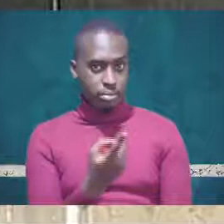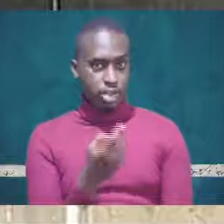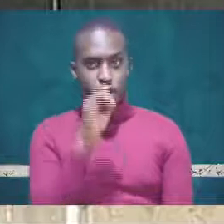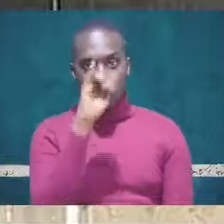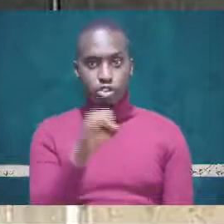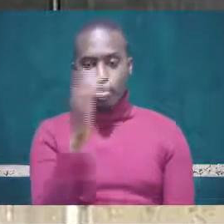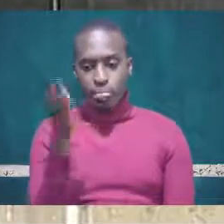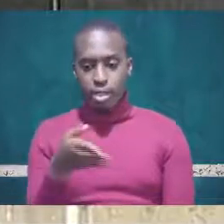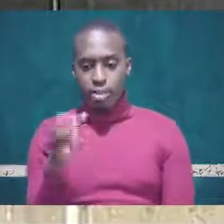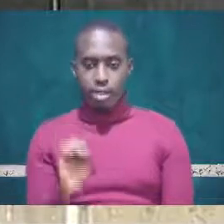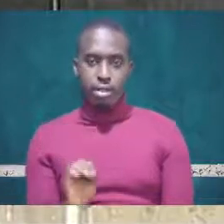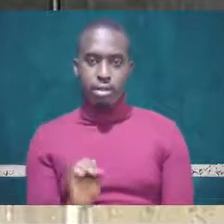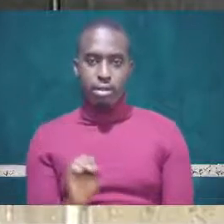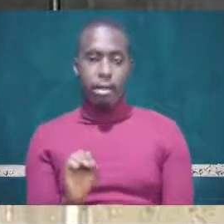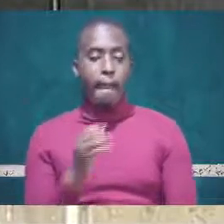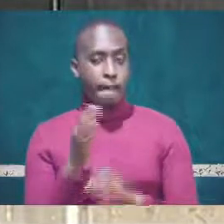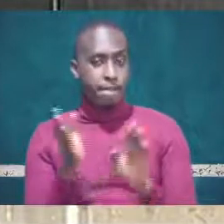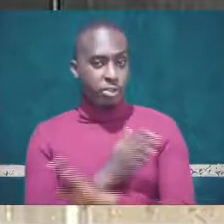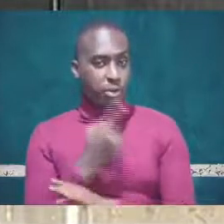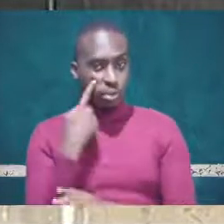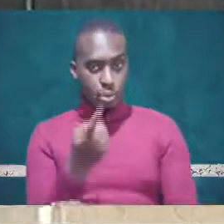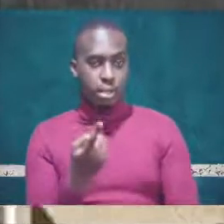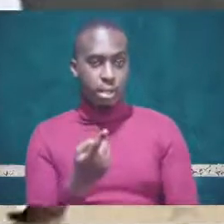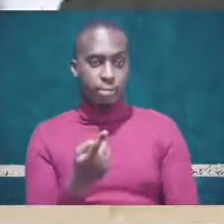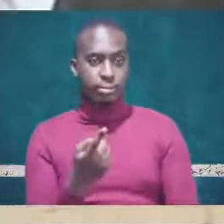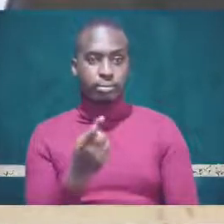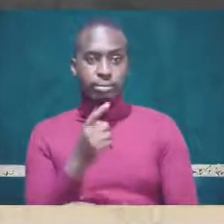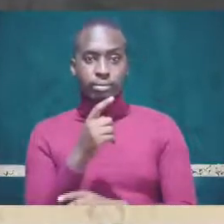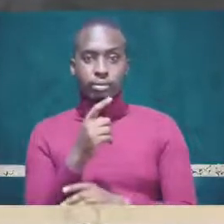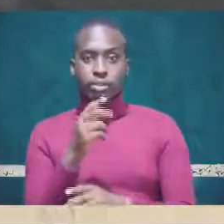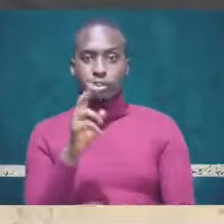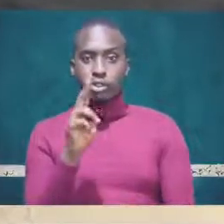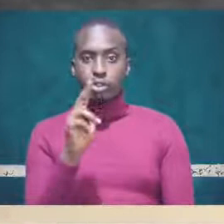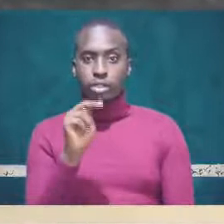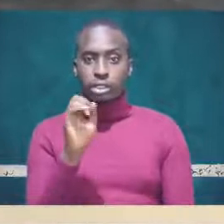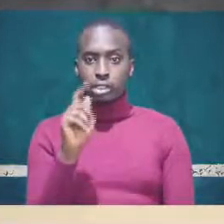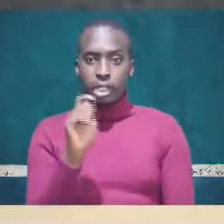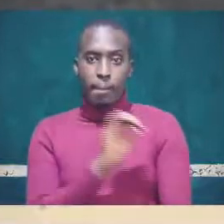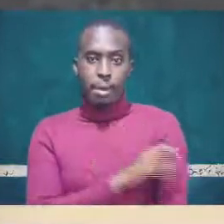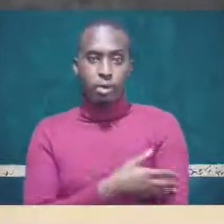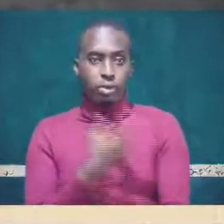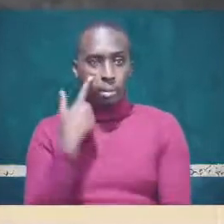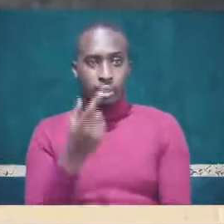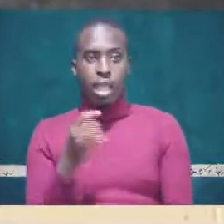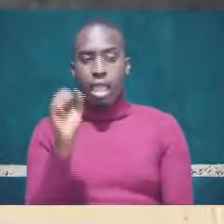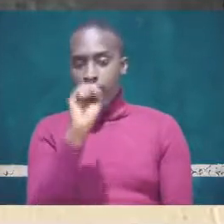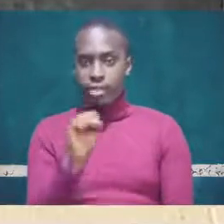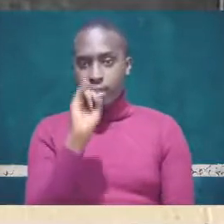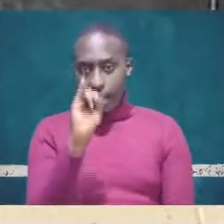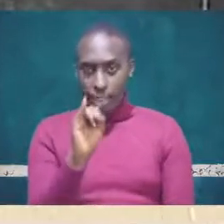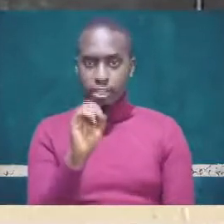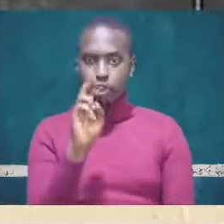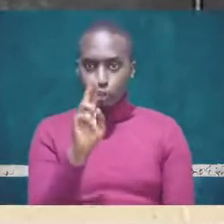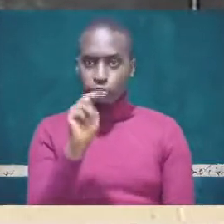Joules per second. But before looking at the alternative unit for power, we shall see that the SI